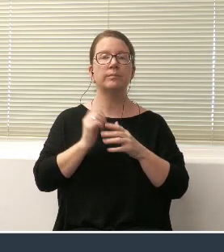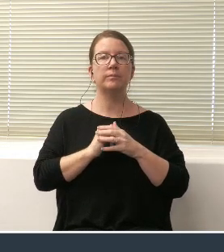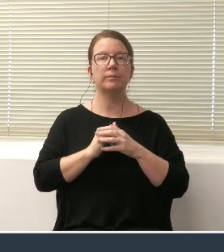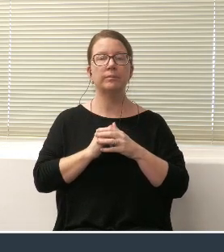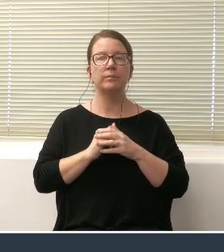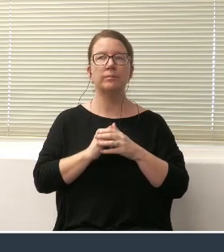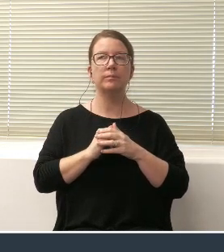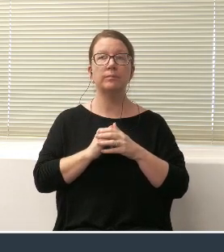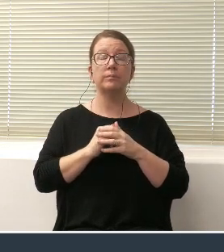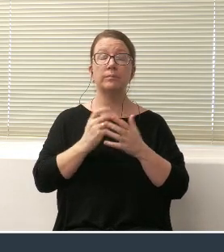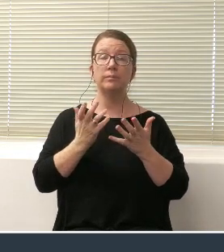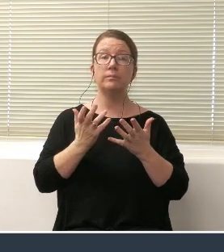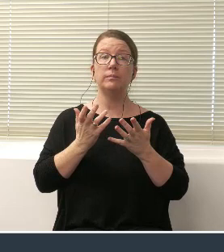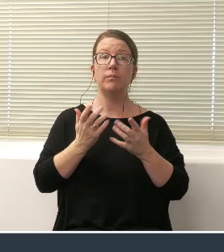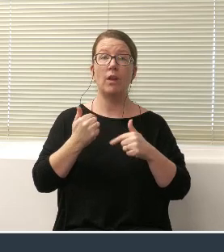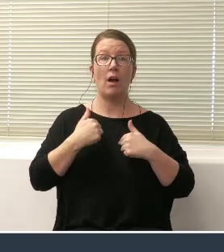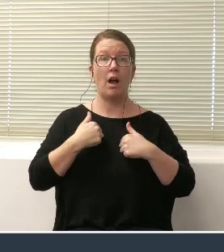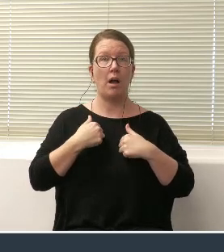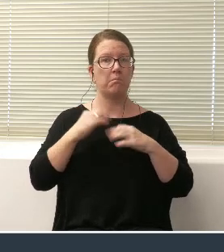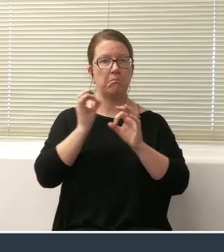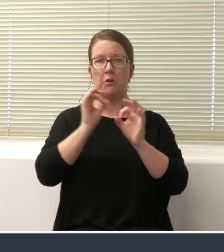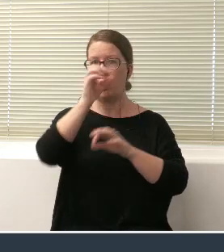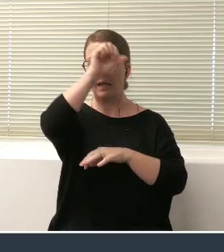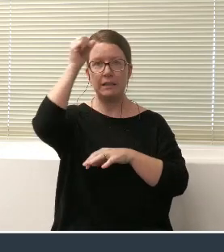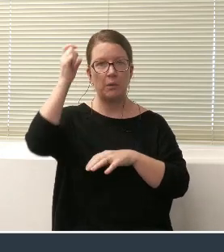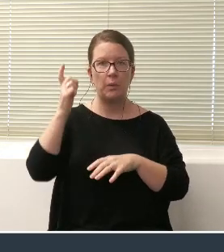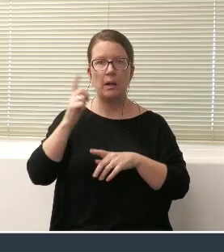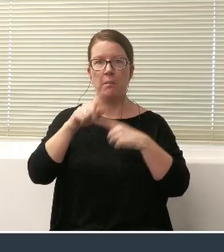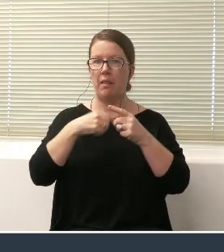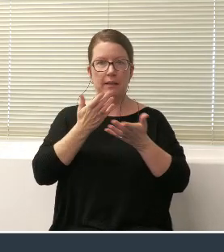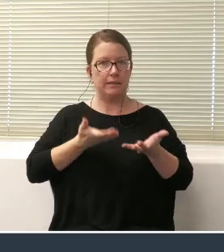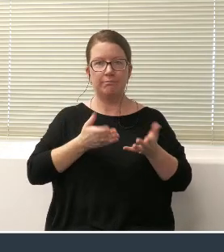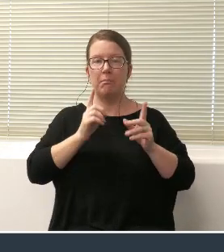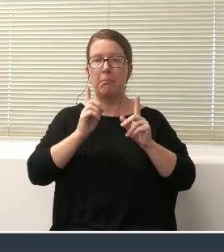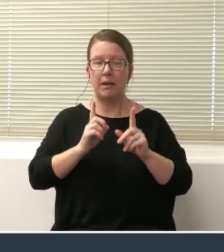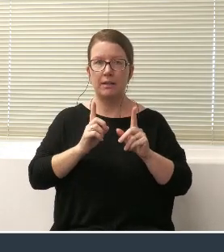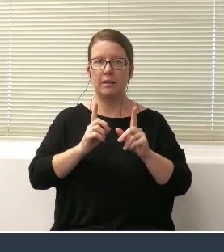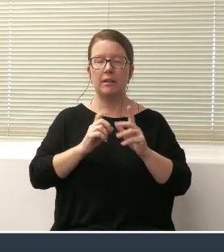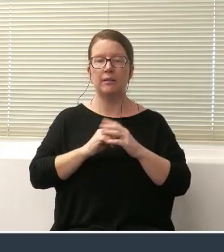Through the Mayor, just I don't claim to be an expert in this at all, but